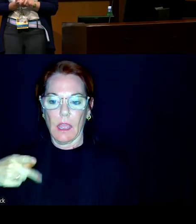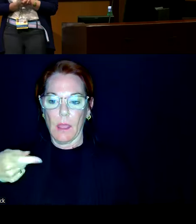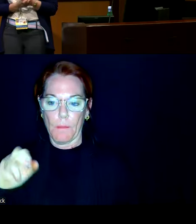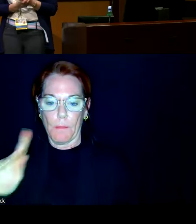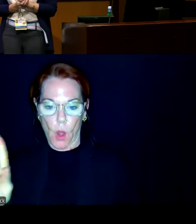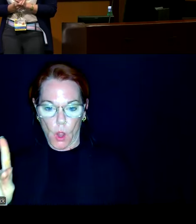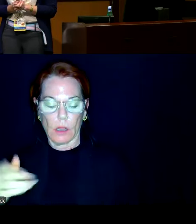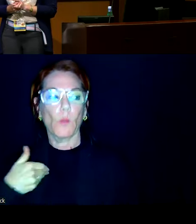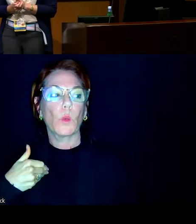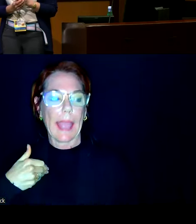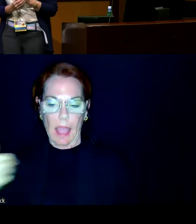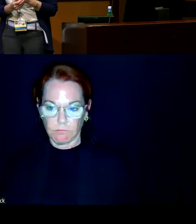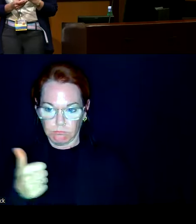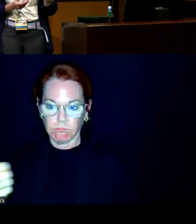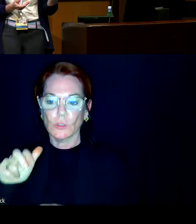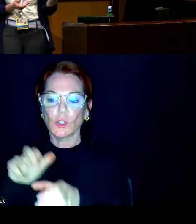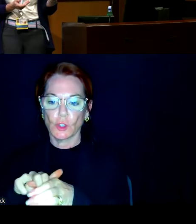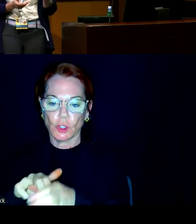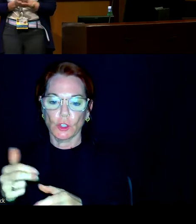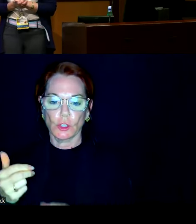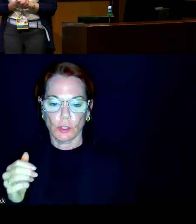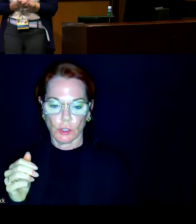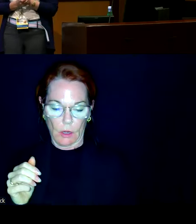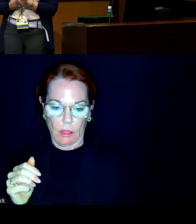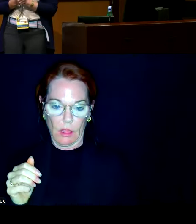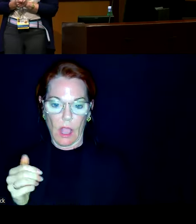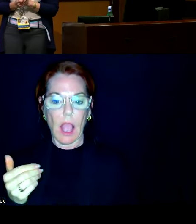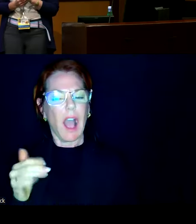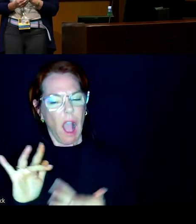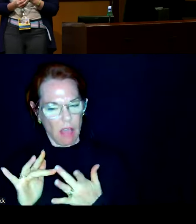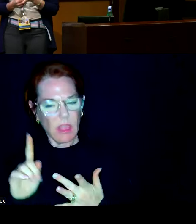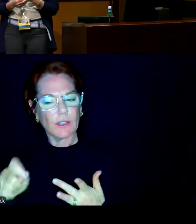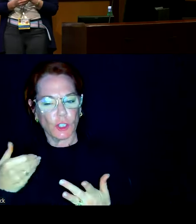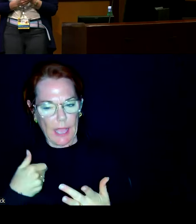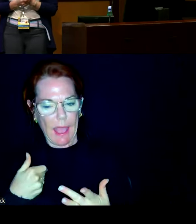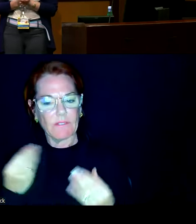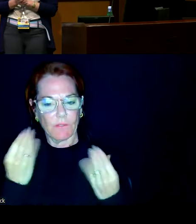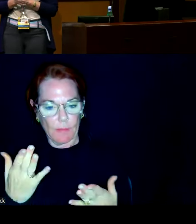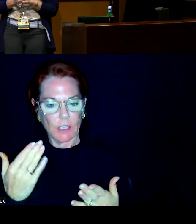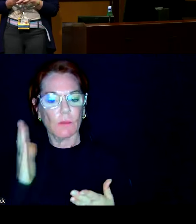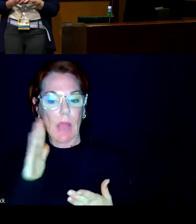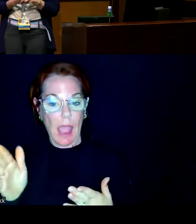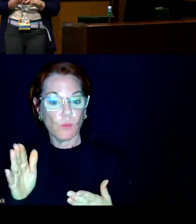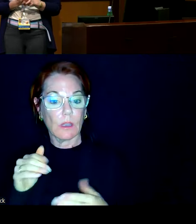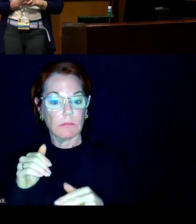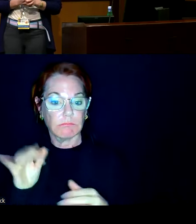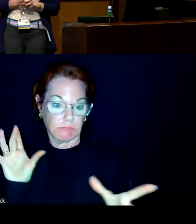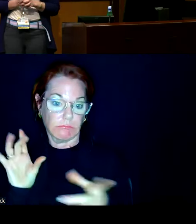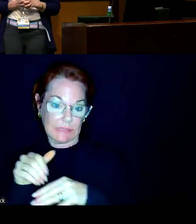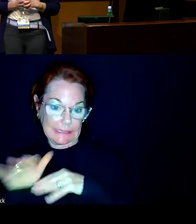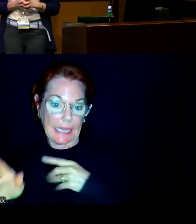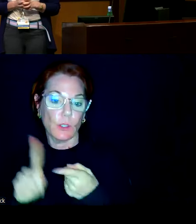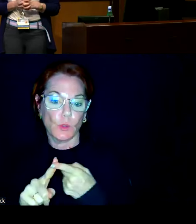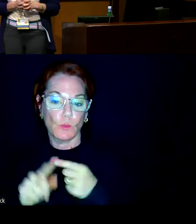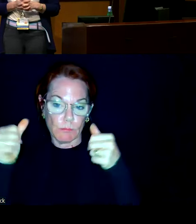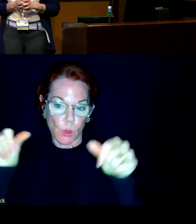is information online, but I can pass it along to you. And if Amanda can put it out to DICE, we can do that as well, just to make sure the